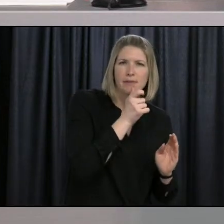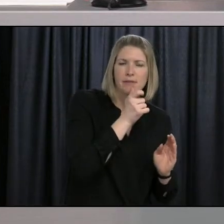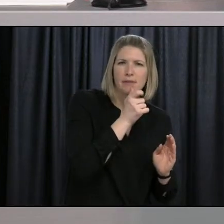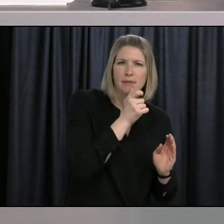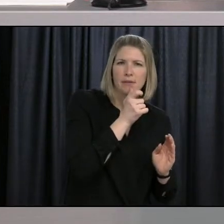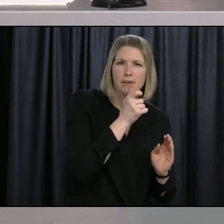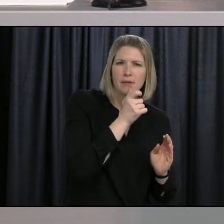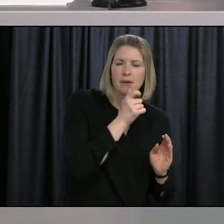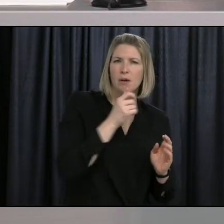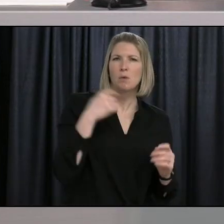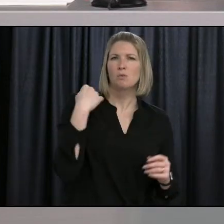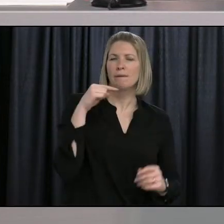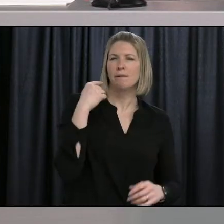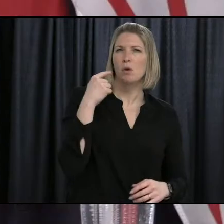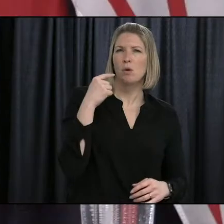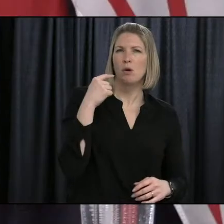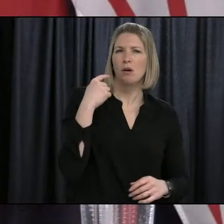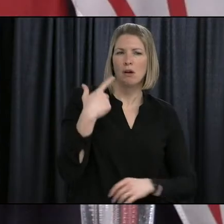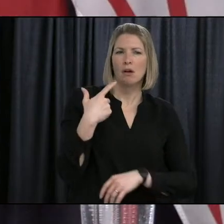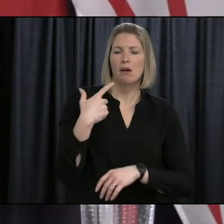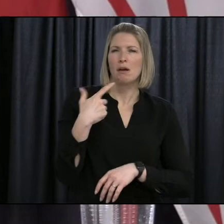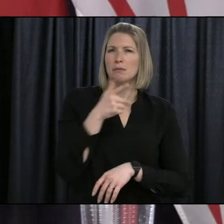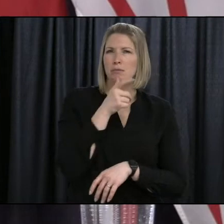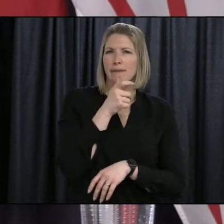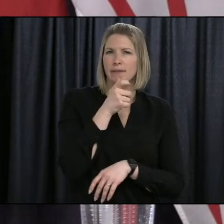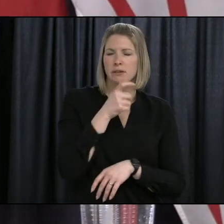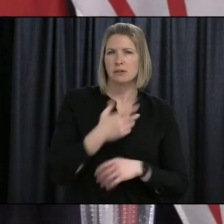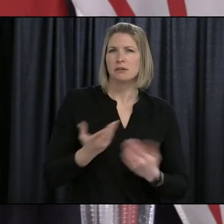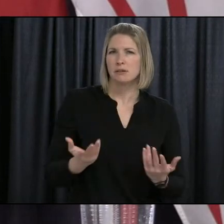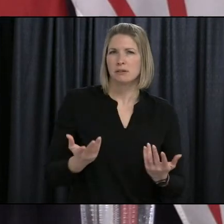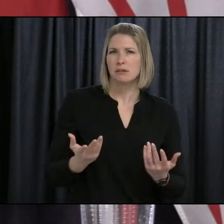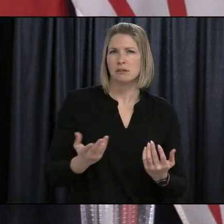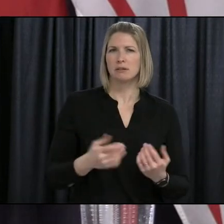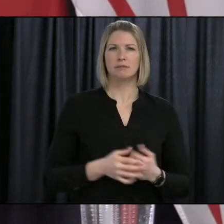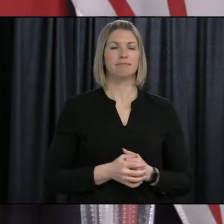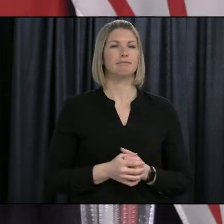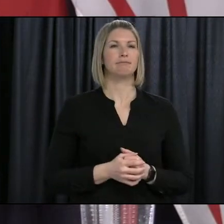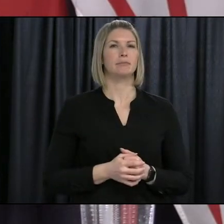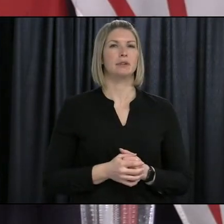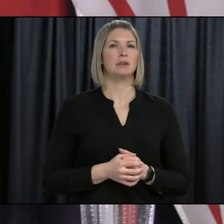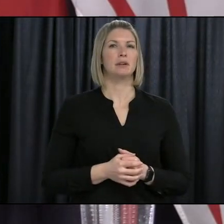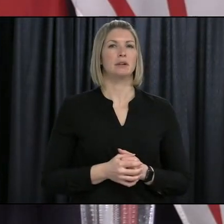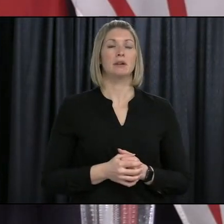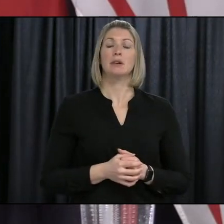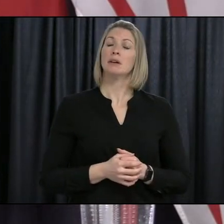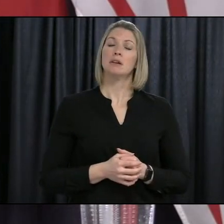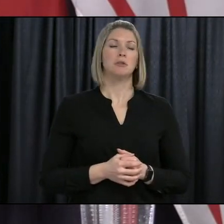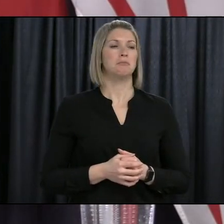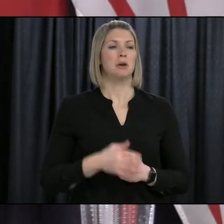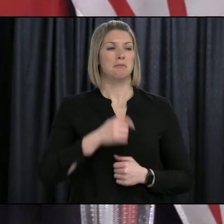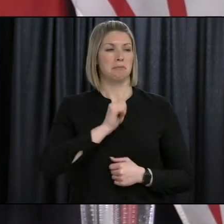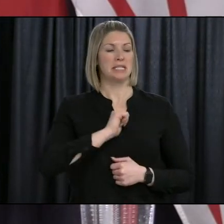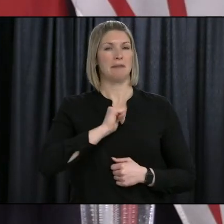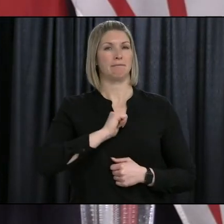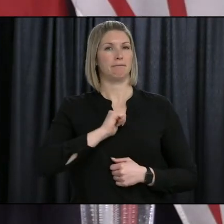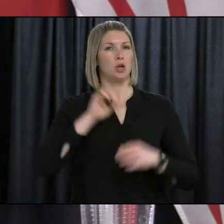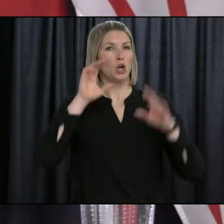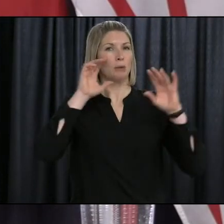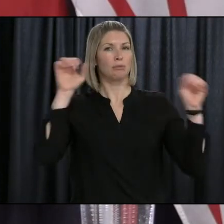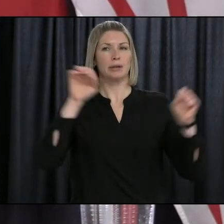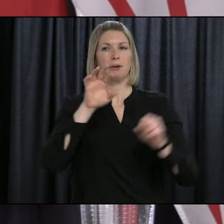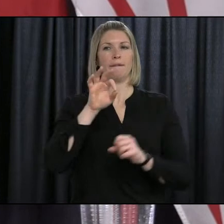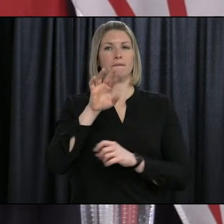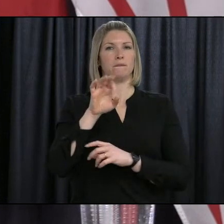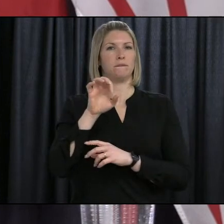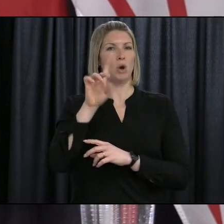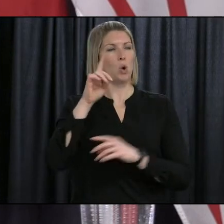particular Newfoundland angle? No, it was a phone conversation between myself and Premier Ford,